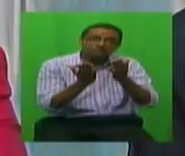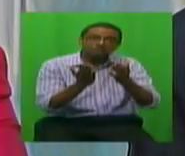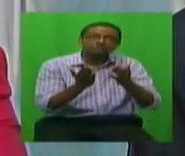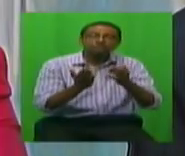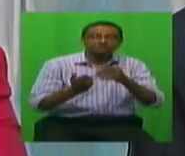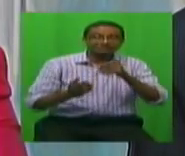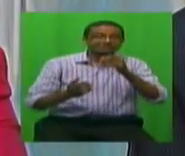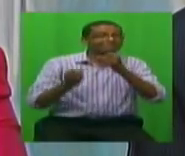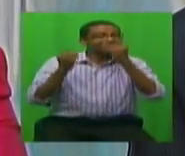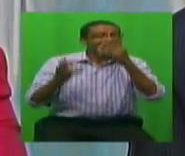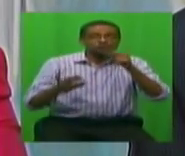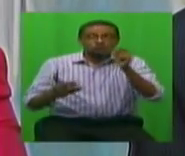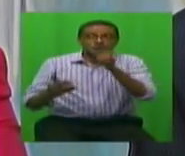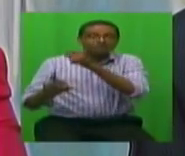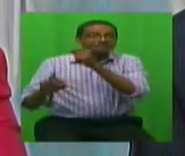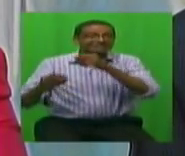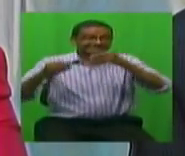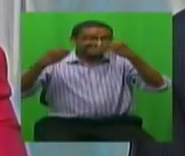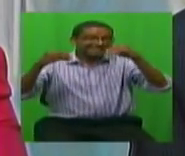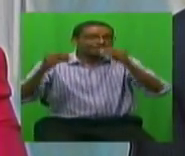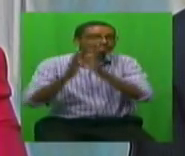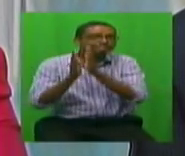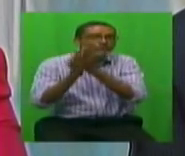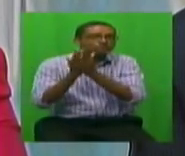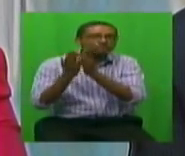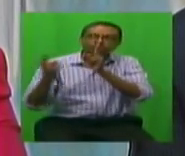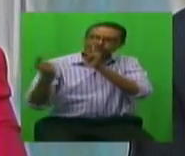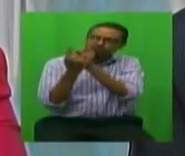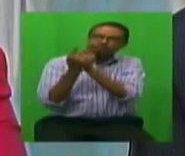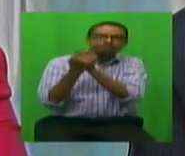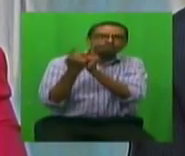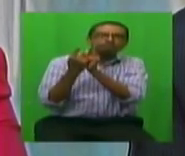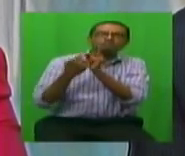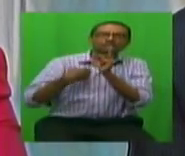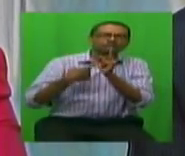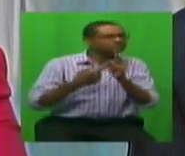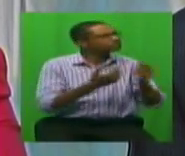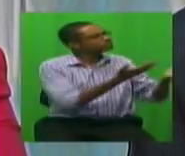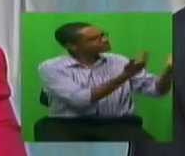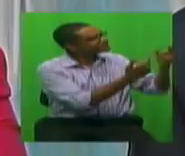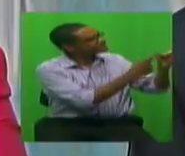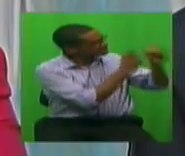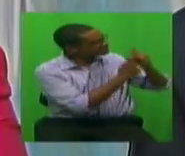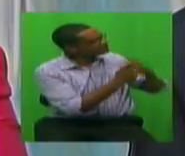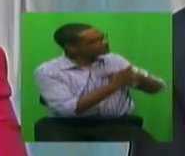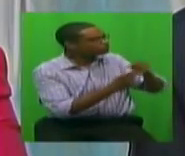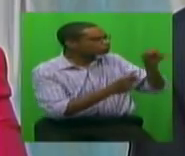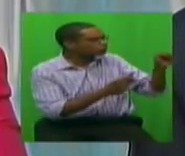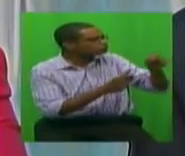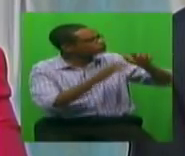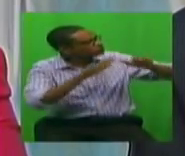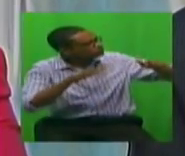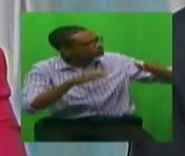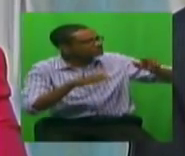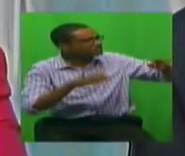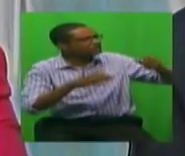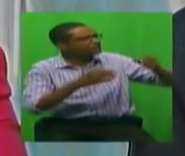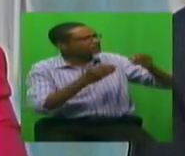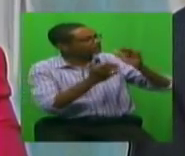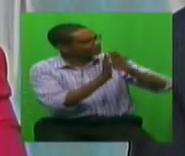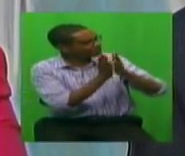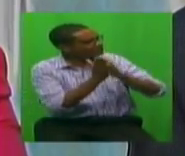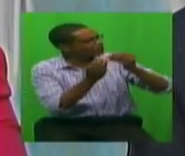booksellers asking me to provide them with a list of the names of students who lost